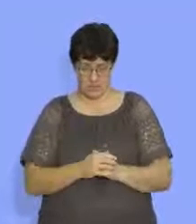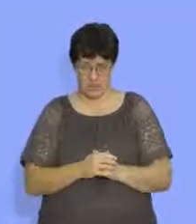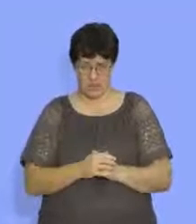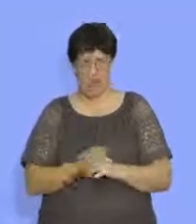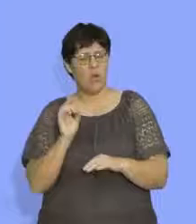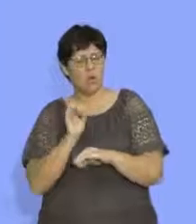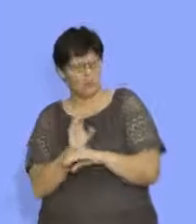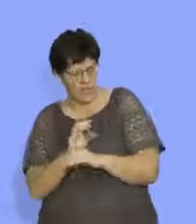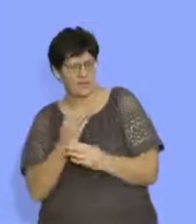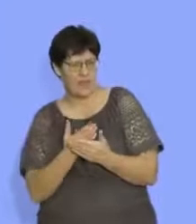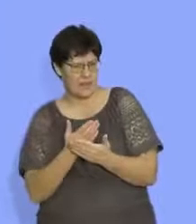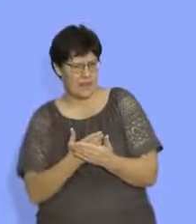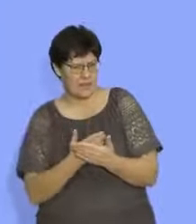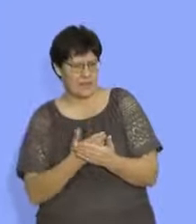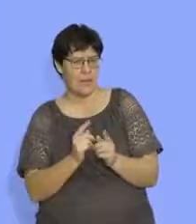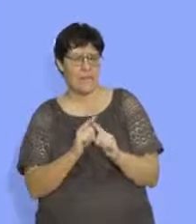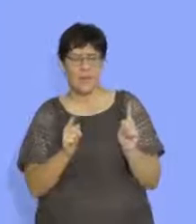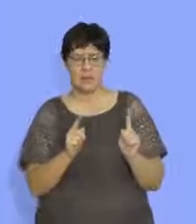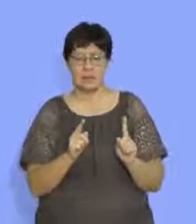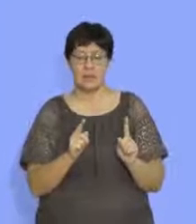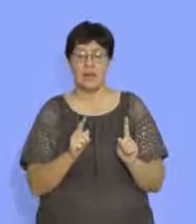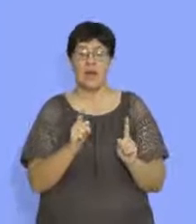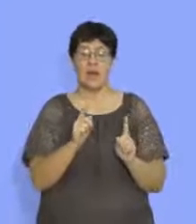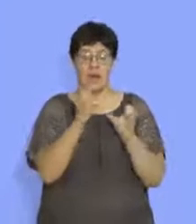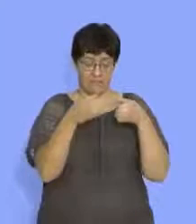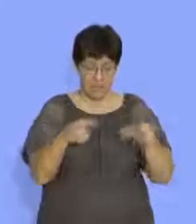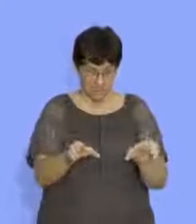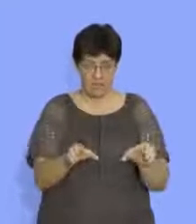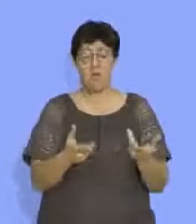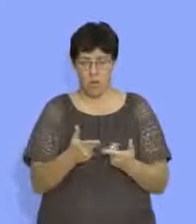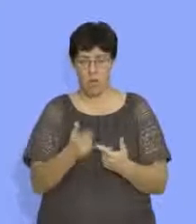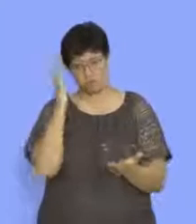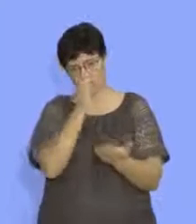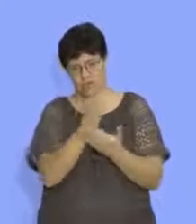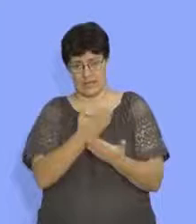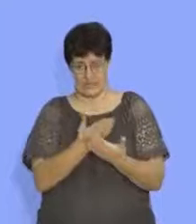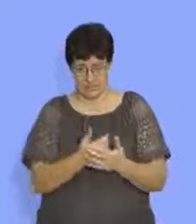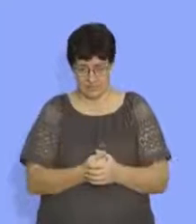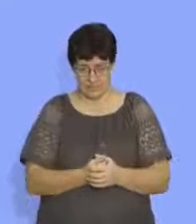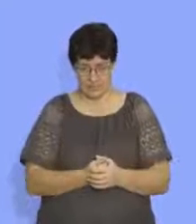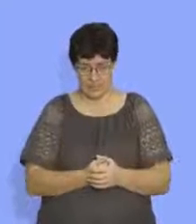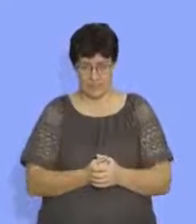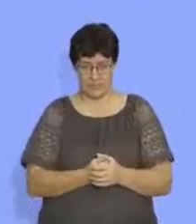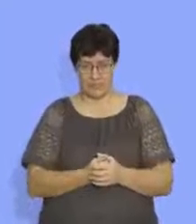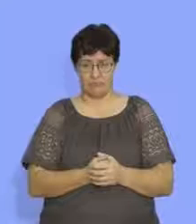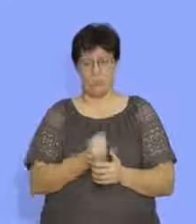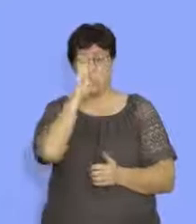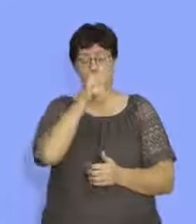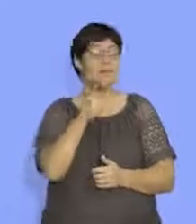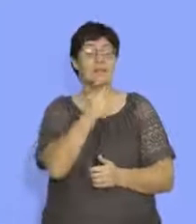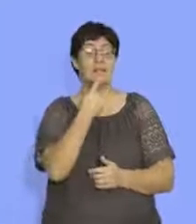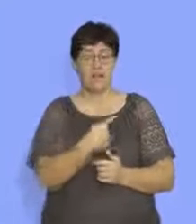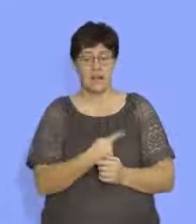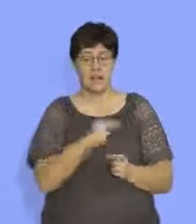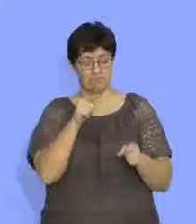always consult it, but if you can factorize this, then just go straight to factorizing. Now remember, they told us